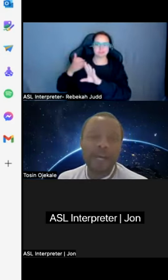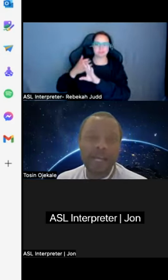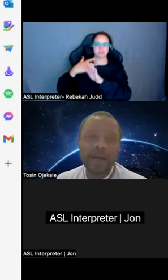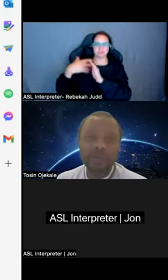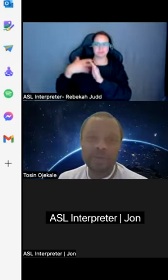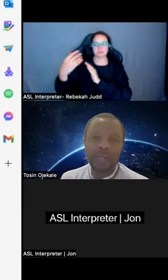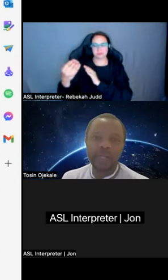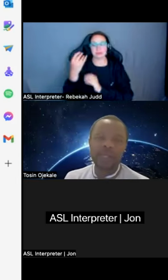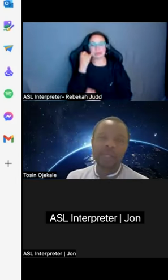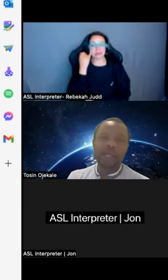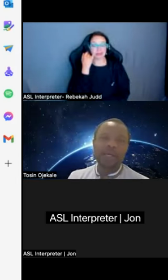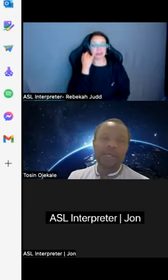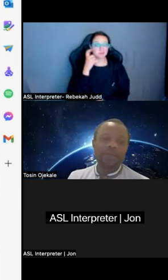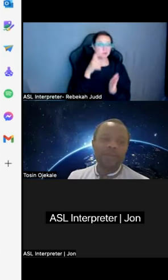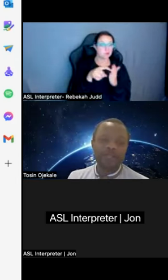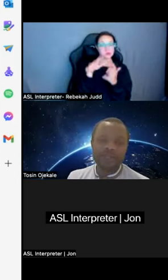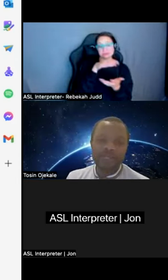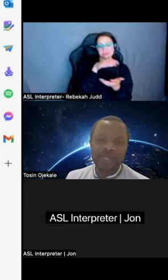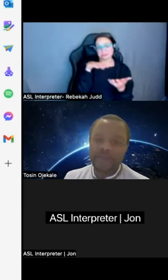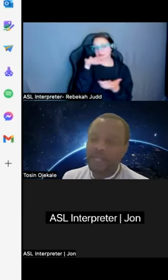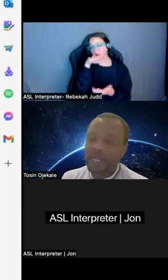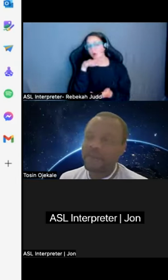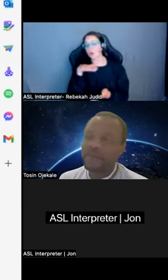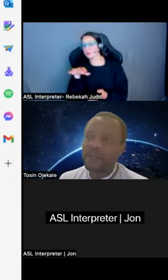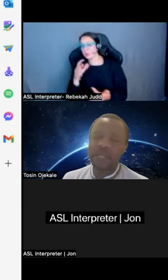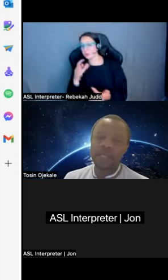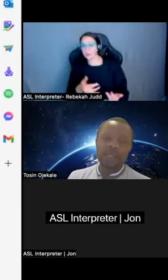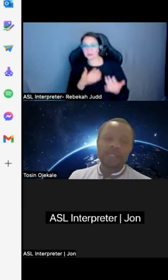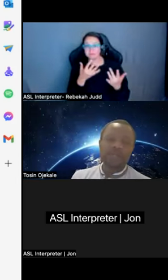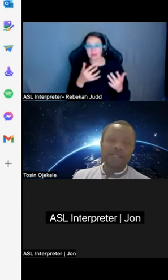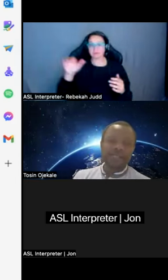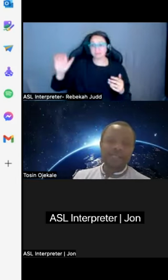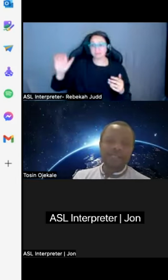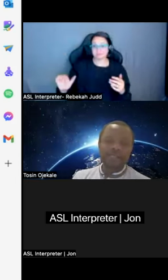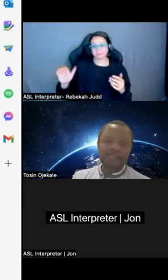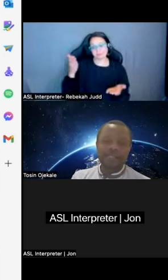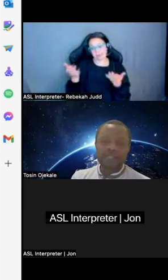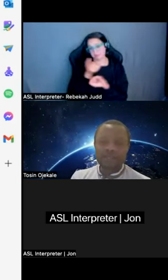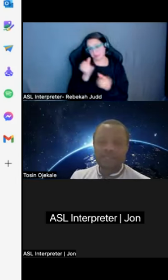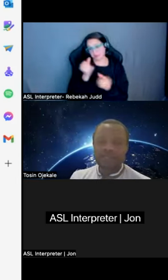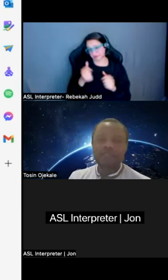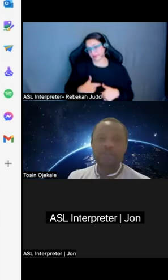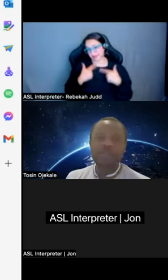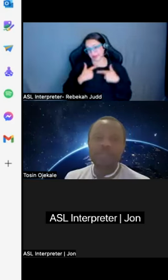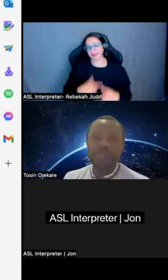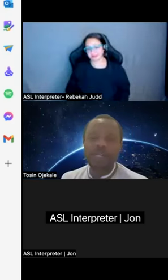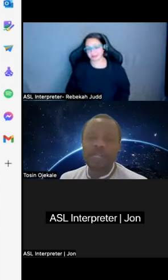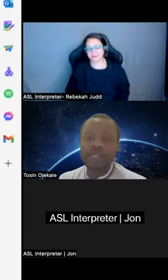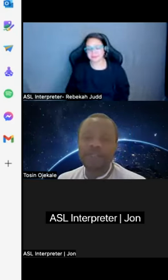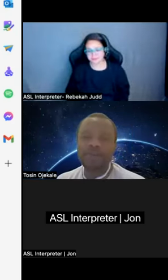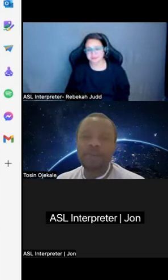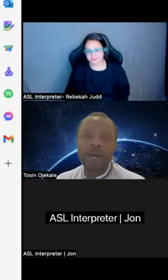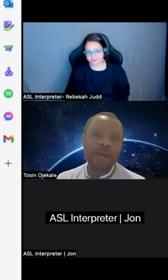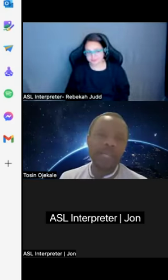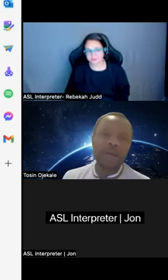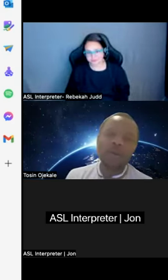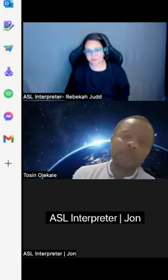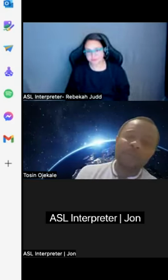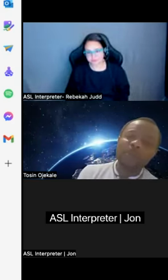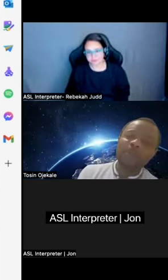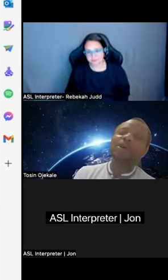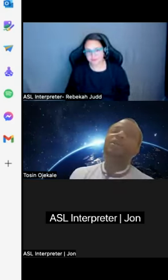or fire outbreak. You might just be saving a life. Okay, so that's it's just to